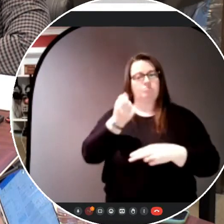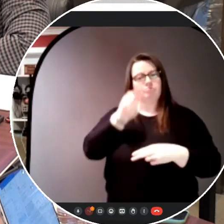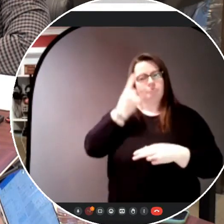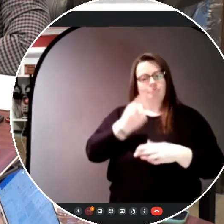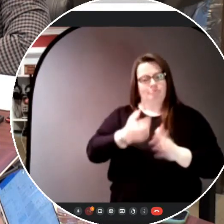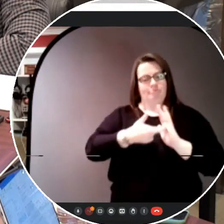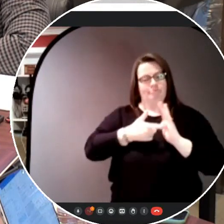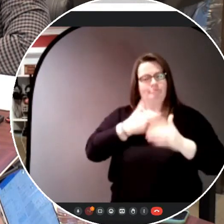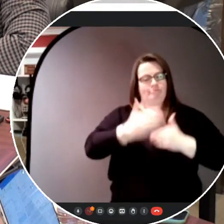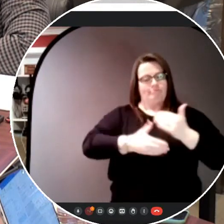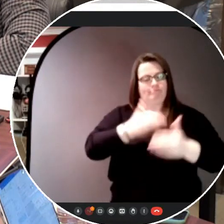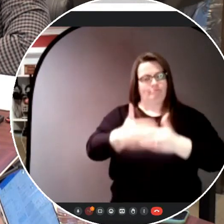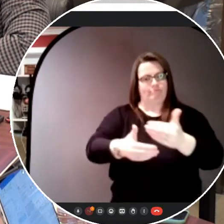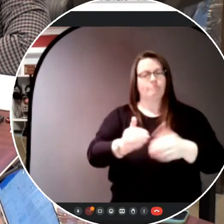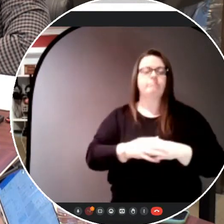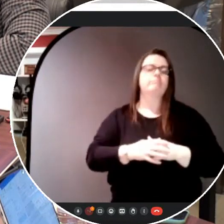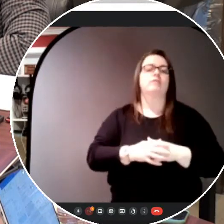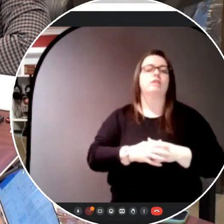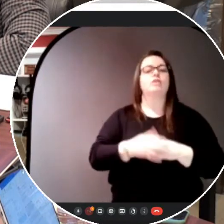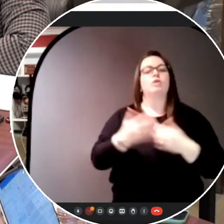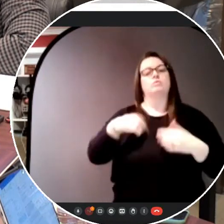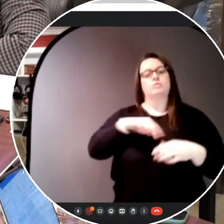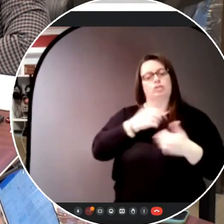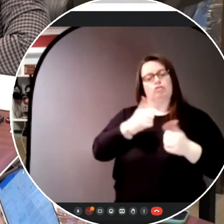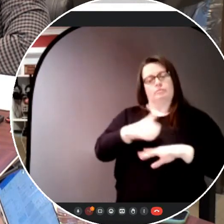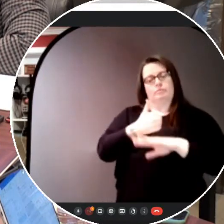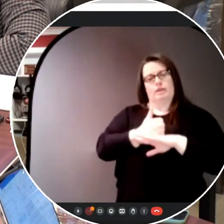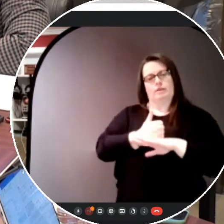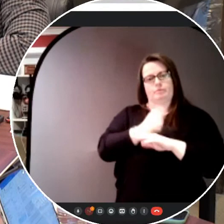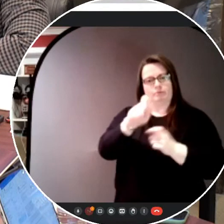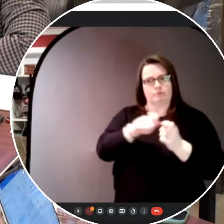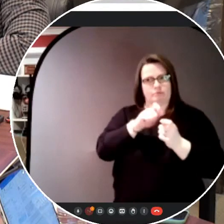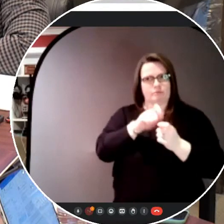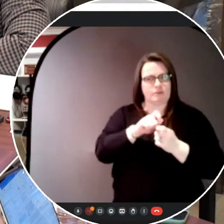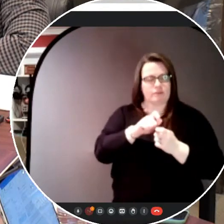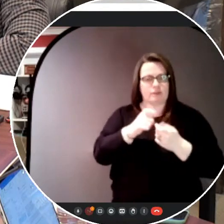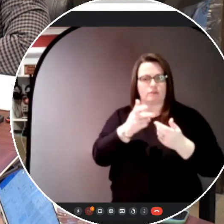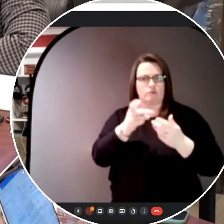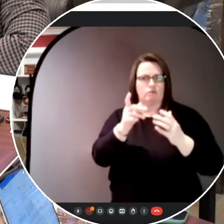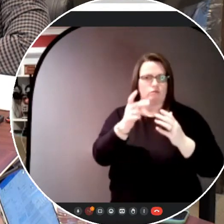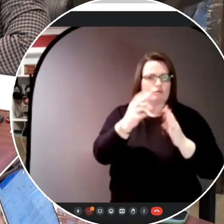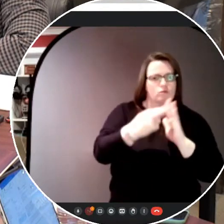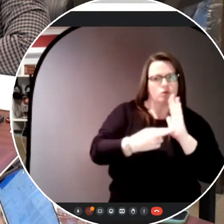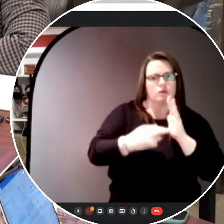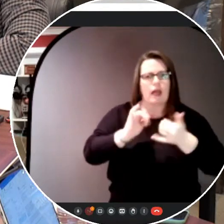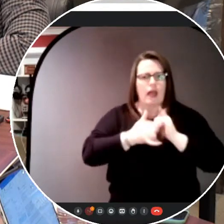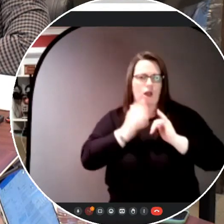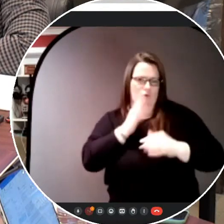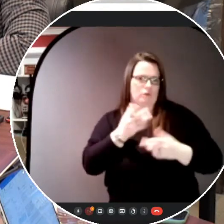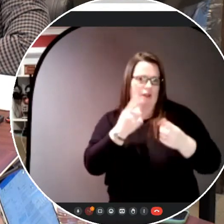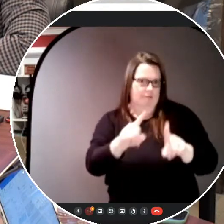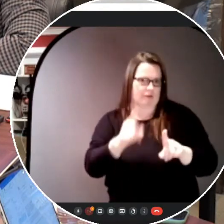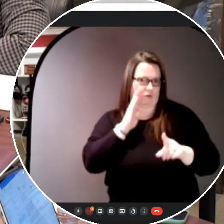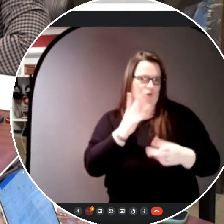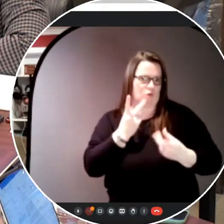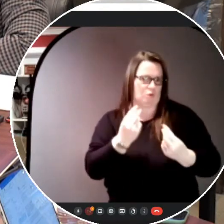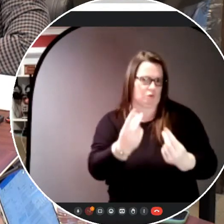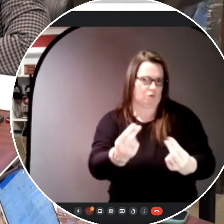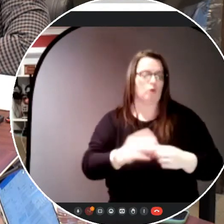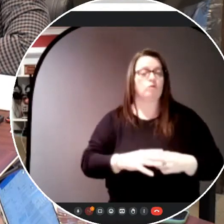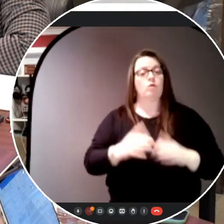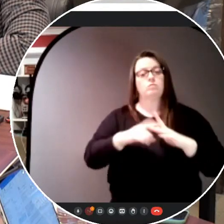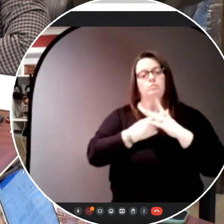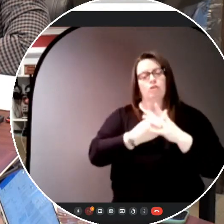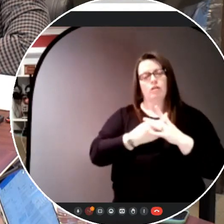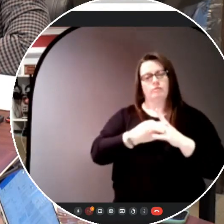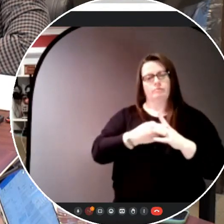establish some guiding principles that will govern how this is done. So to start with, in May of 2000, there